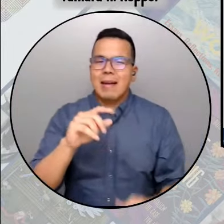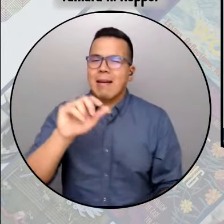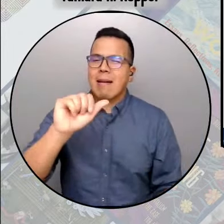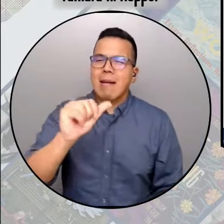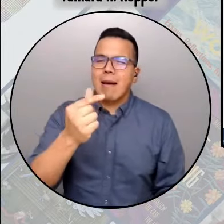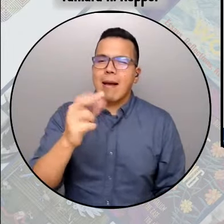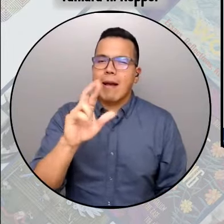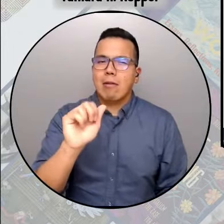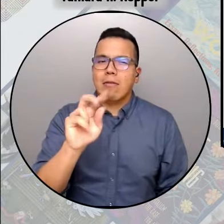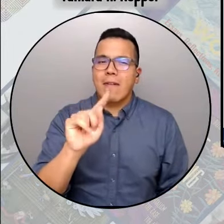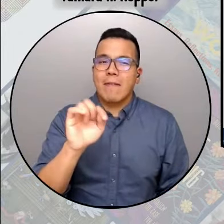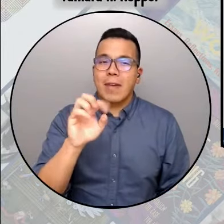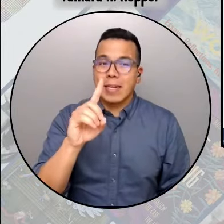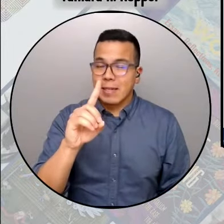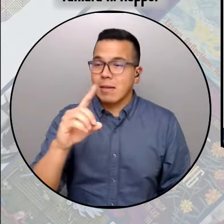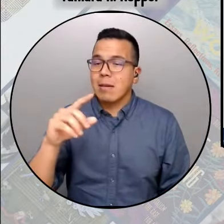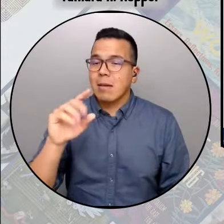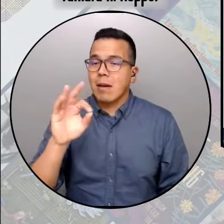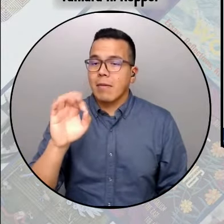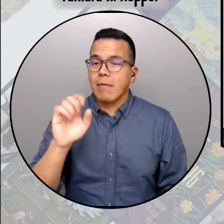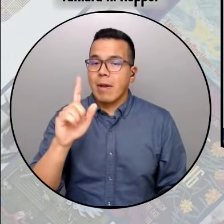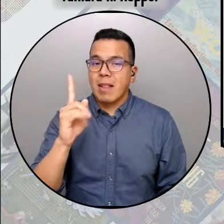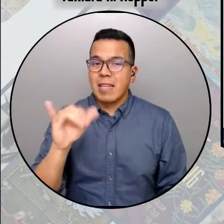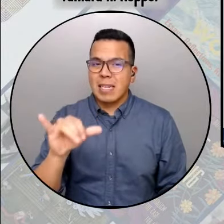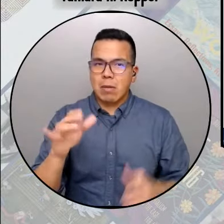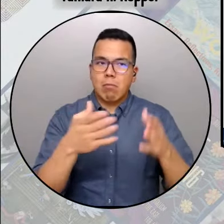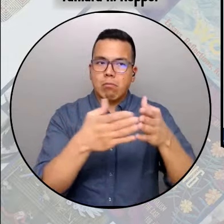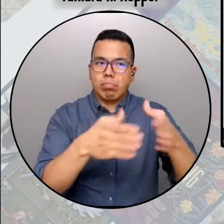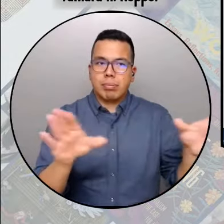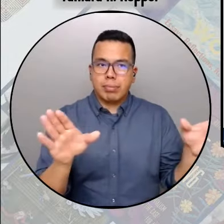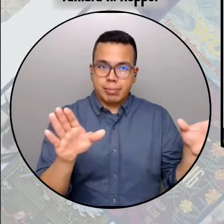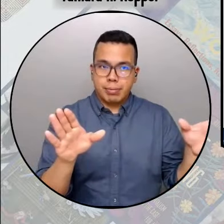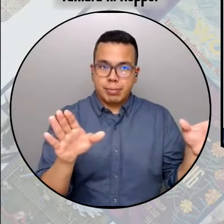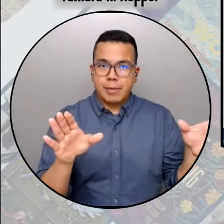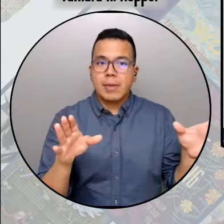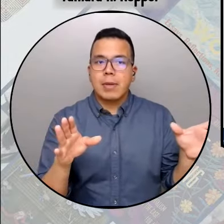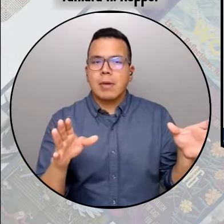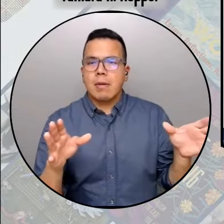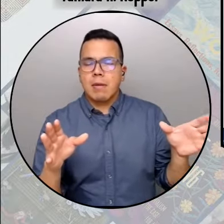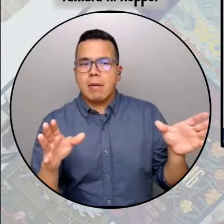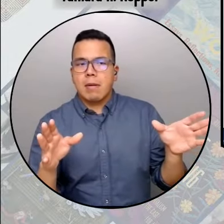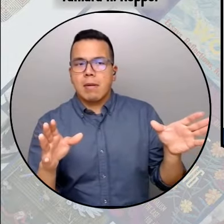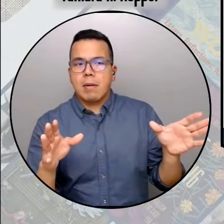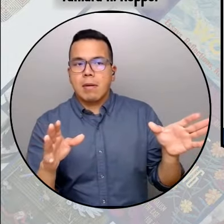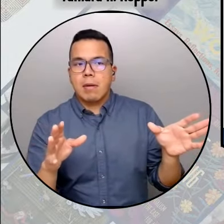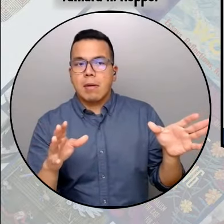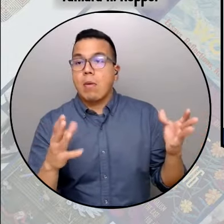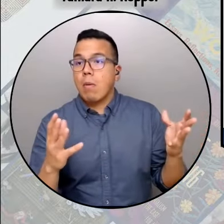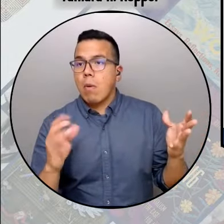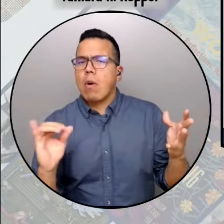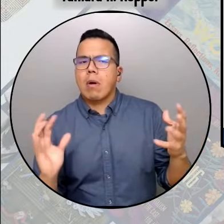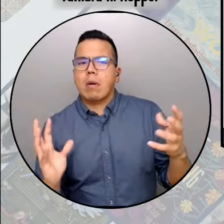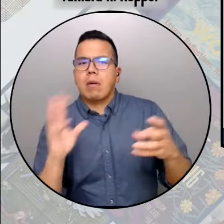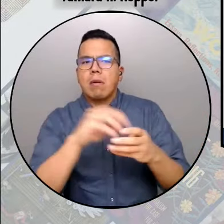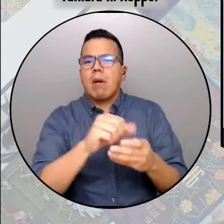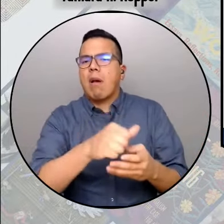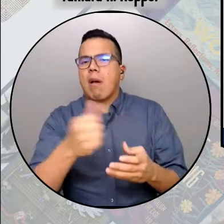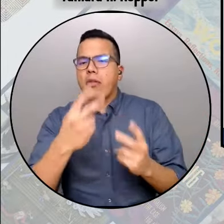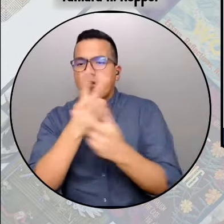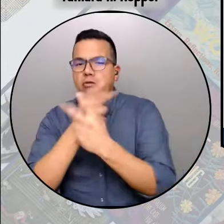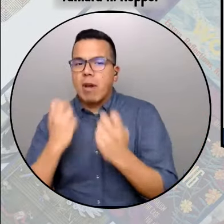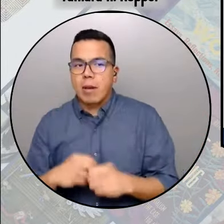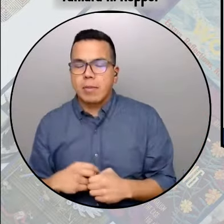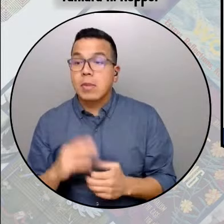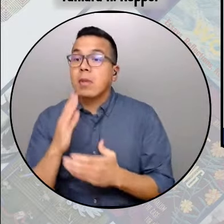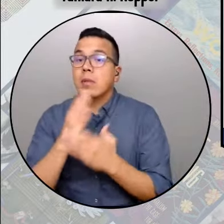conceptualization. And we're going to kind of make it what we want will fit in these crimes. And so this is something that immigration advocates have talked